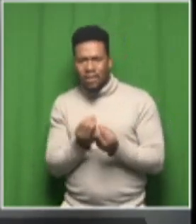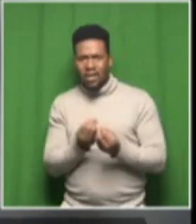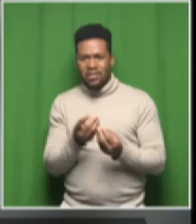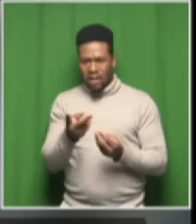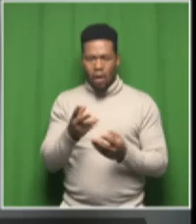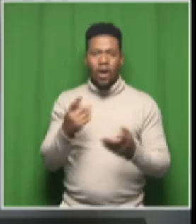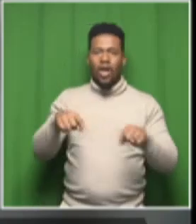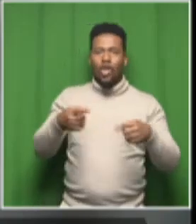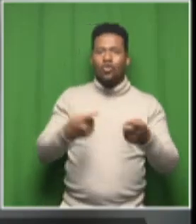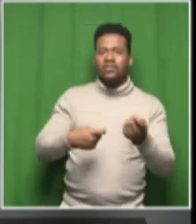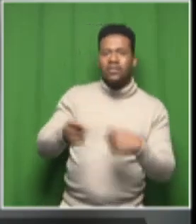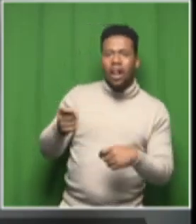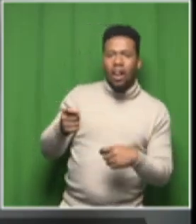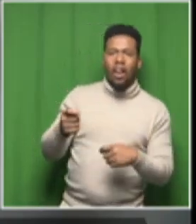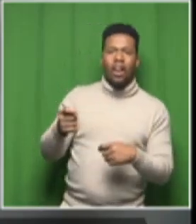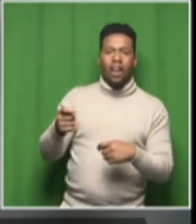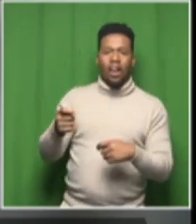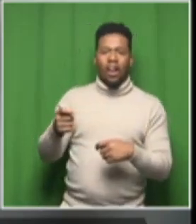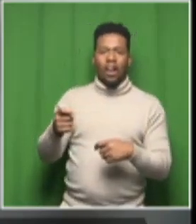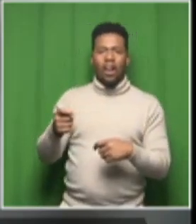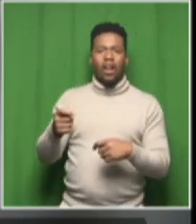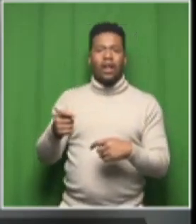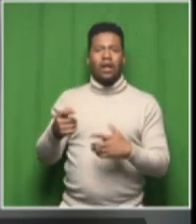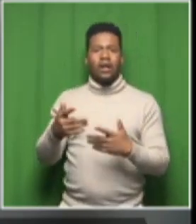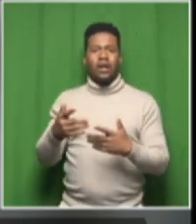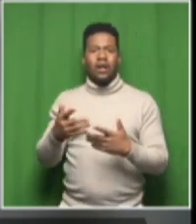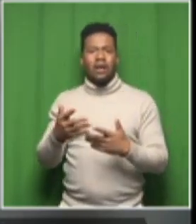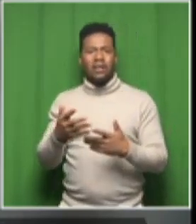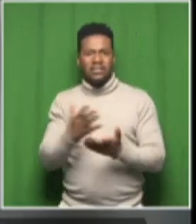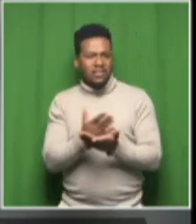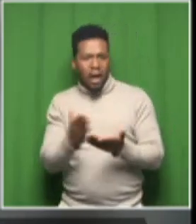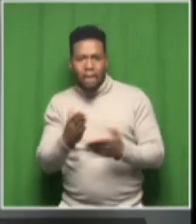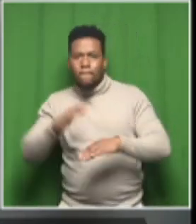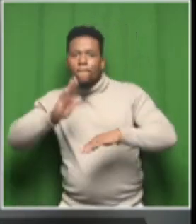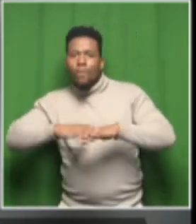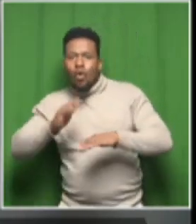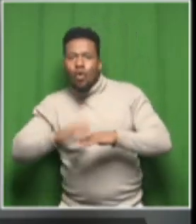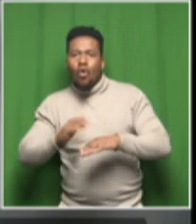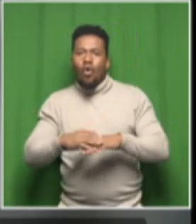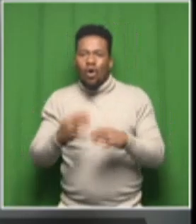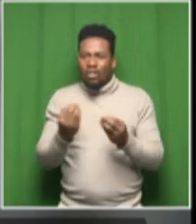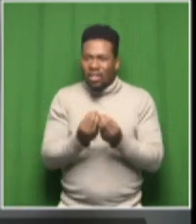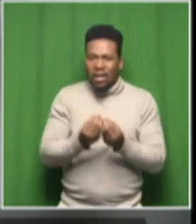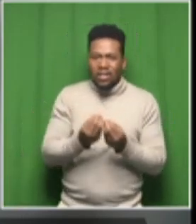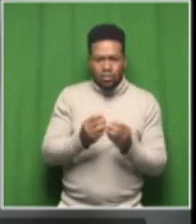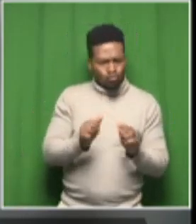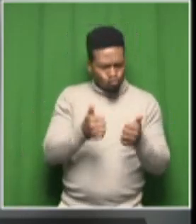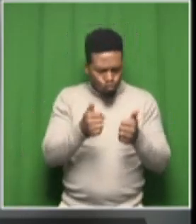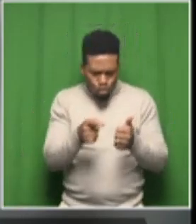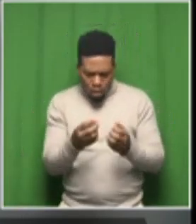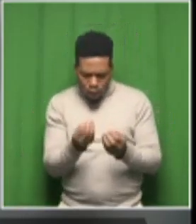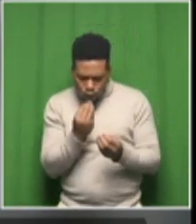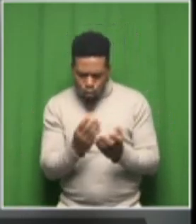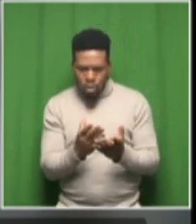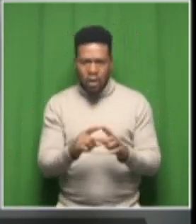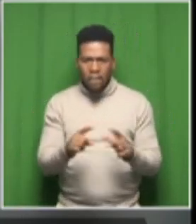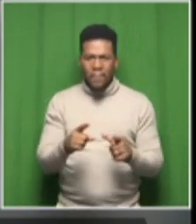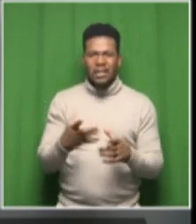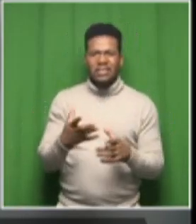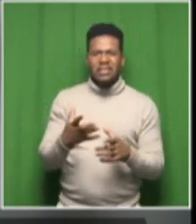or manufacturer, or post-harvest surpluses where there are good surpluses, but they've over-harvested and